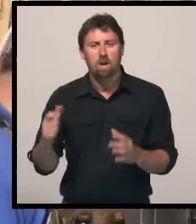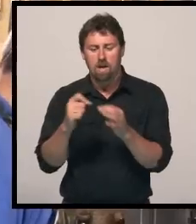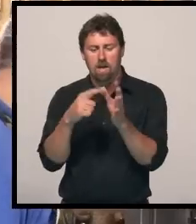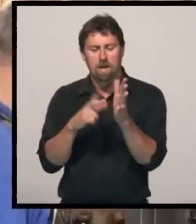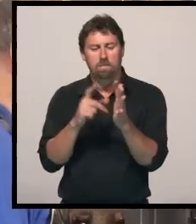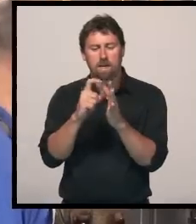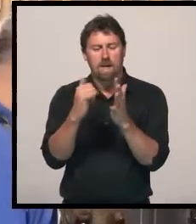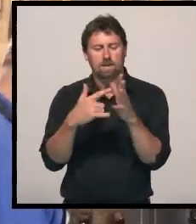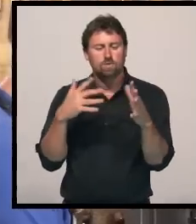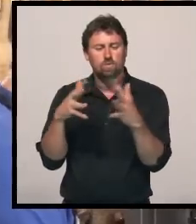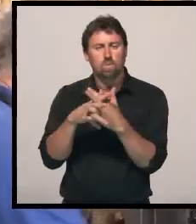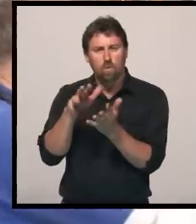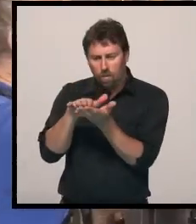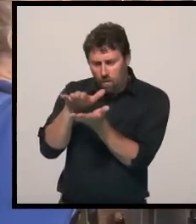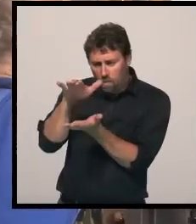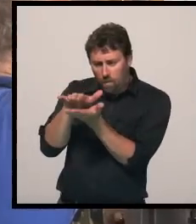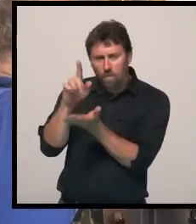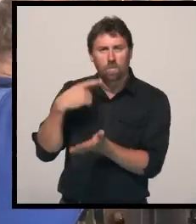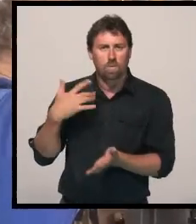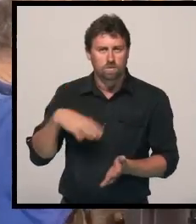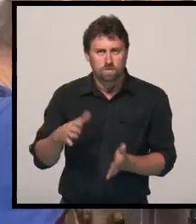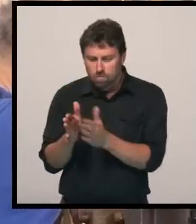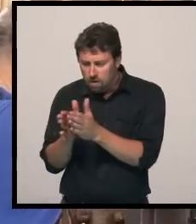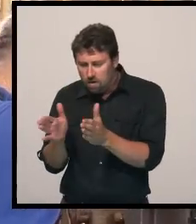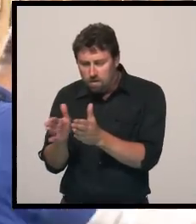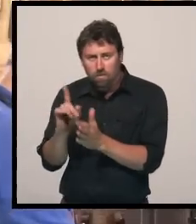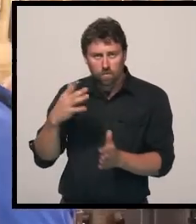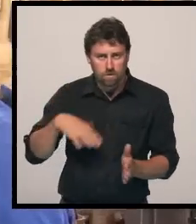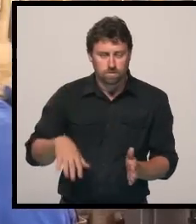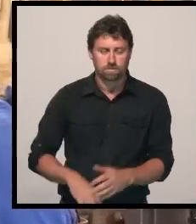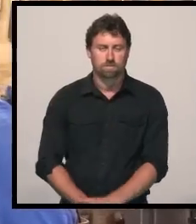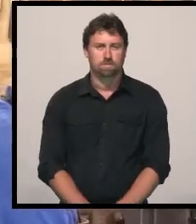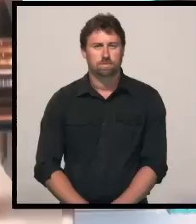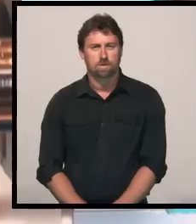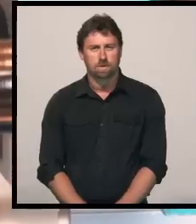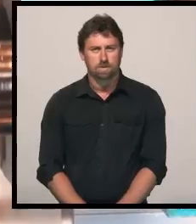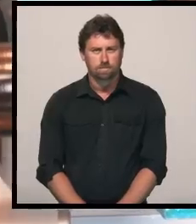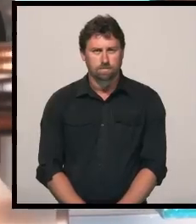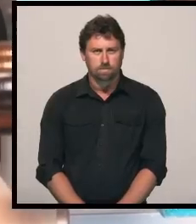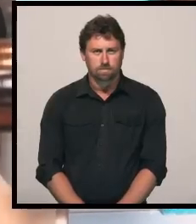the width that I want. Just turn that on. Be a bit of light.